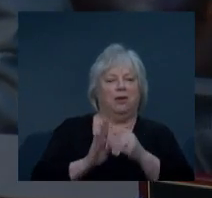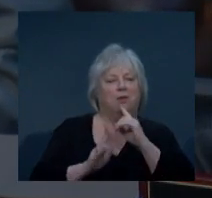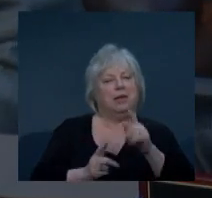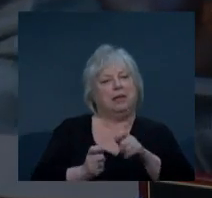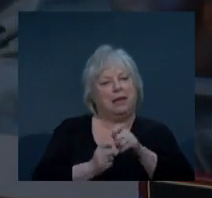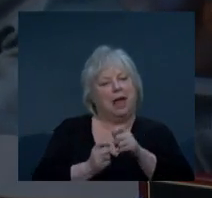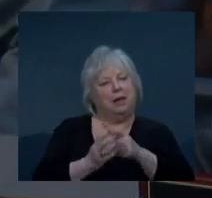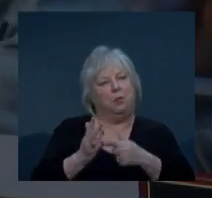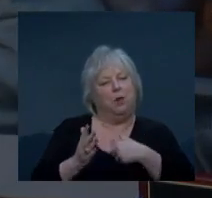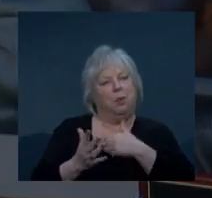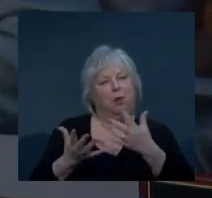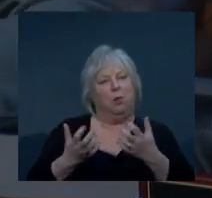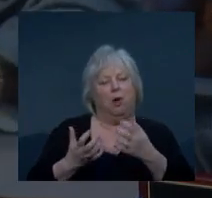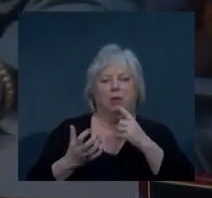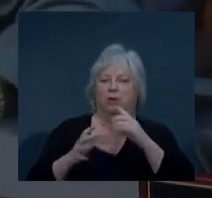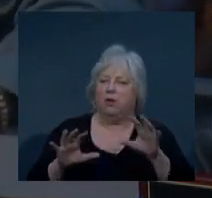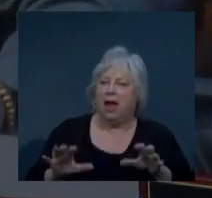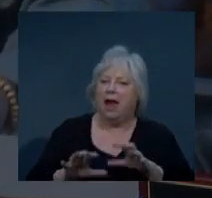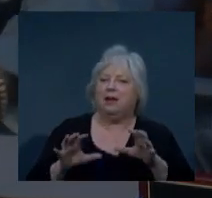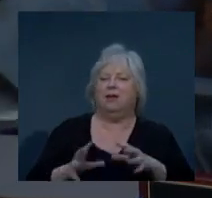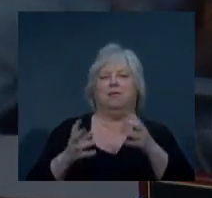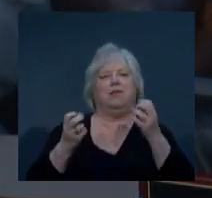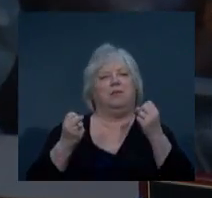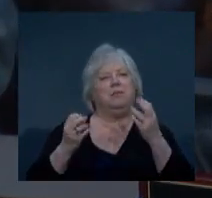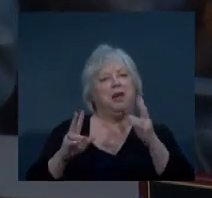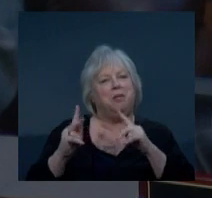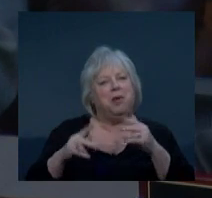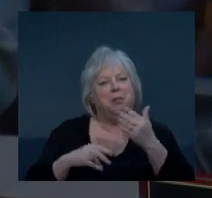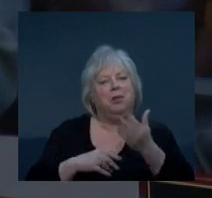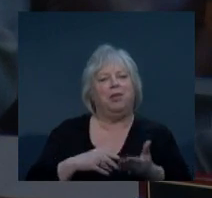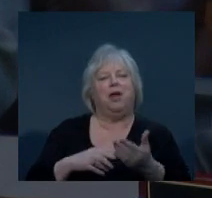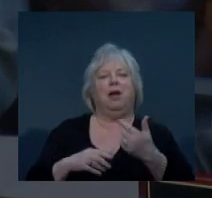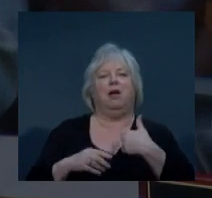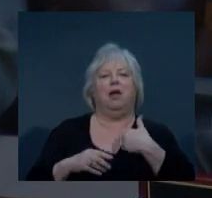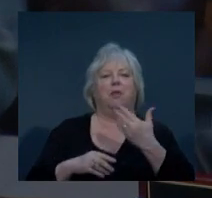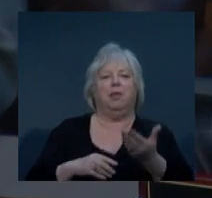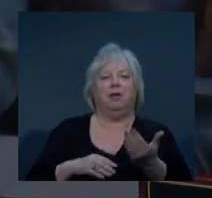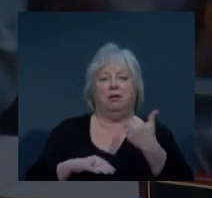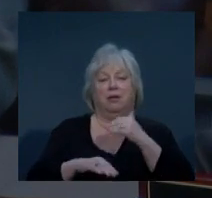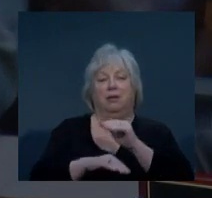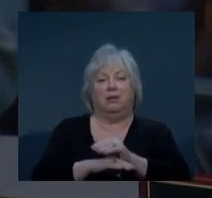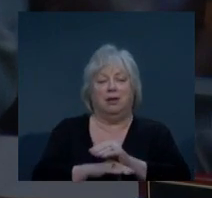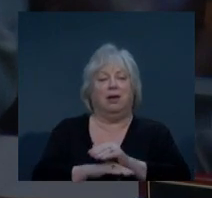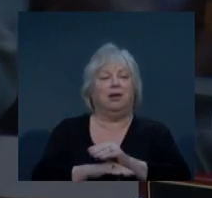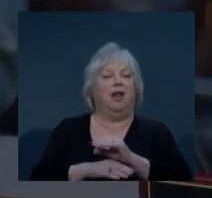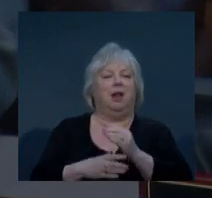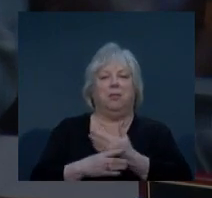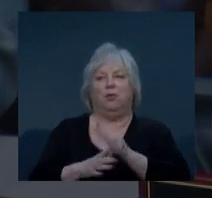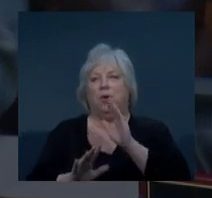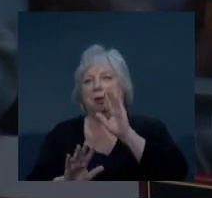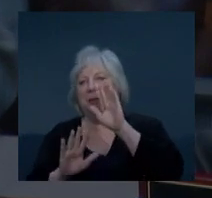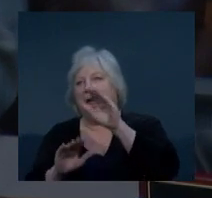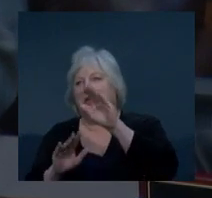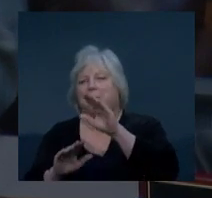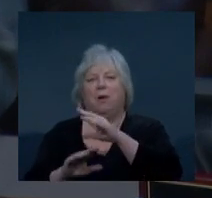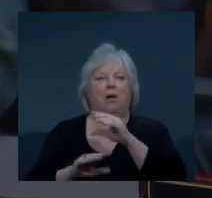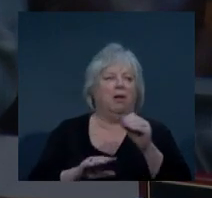center. They're active. There's lots of people there. I was there last night, and between basketball